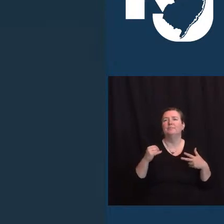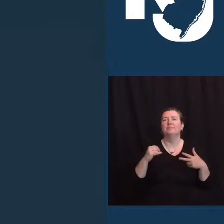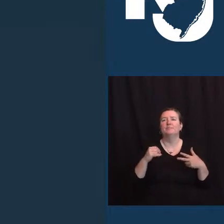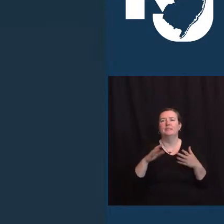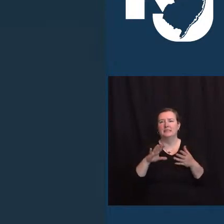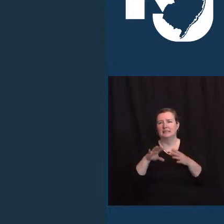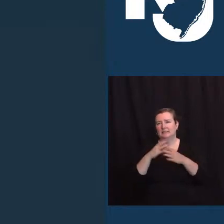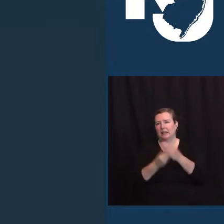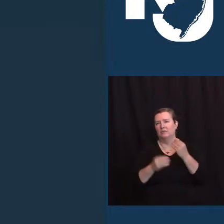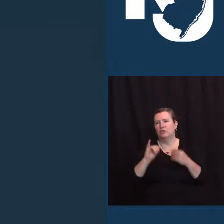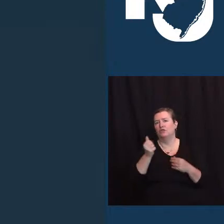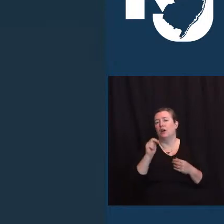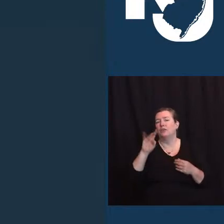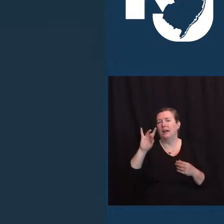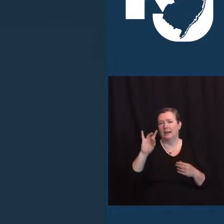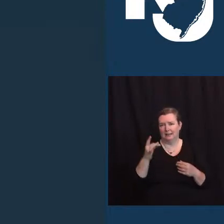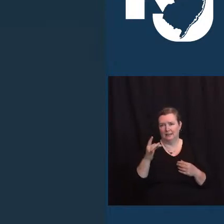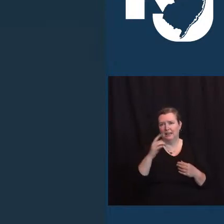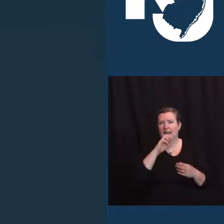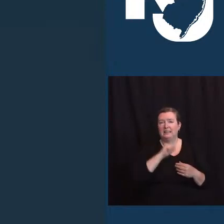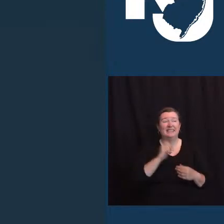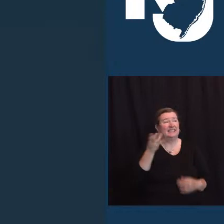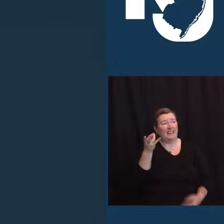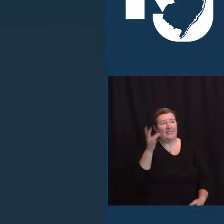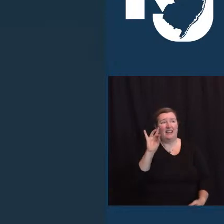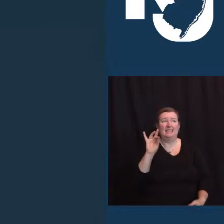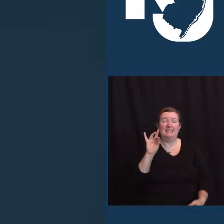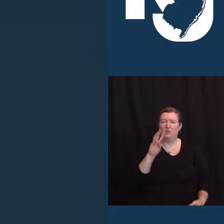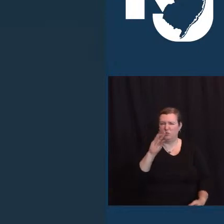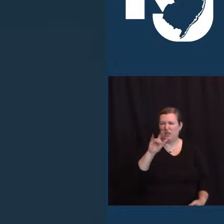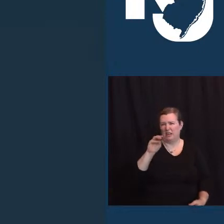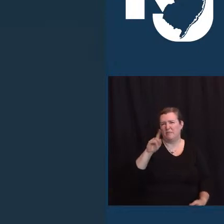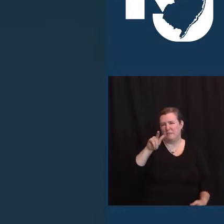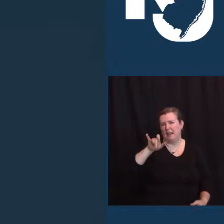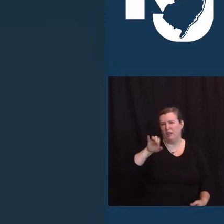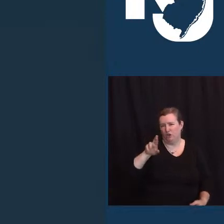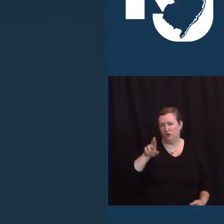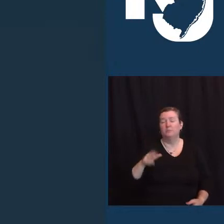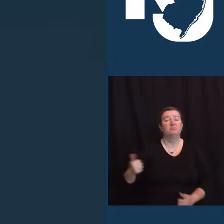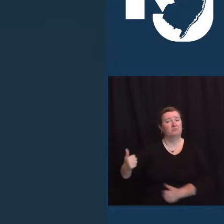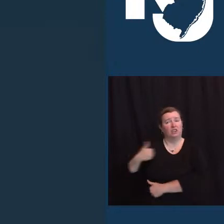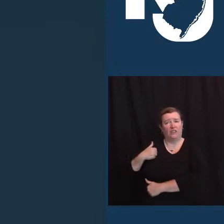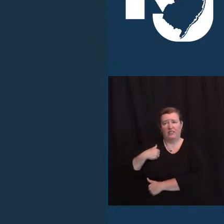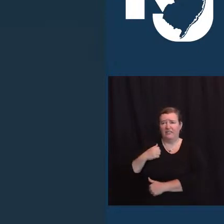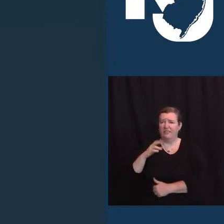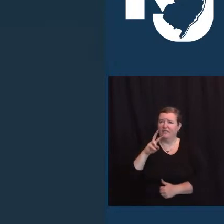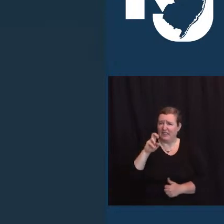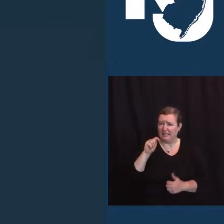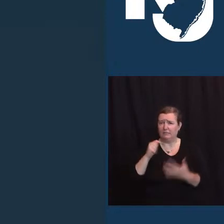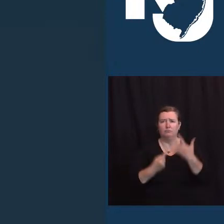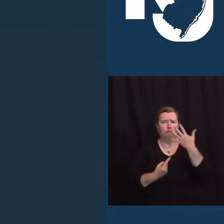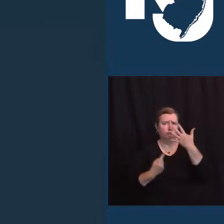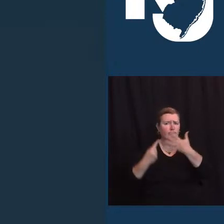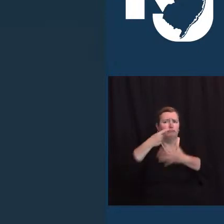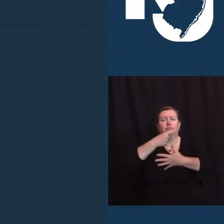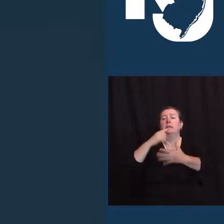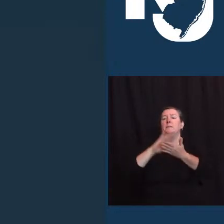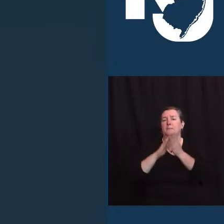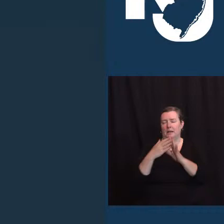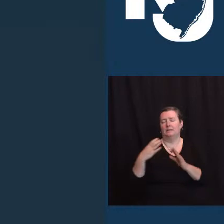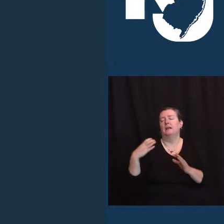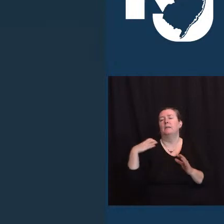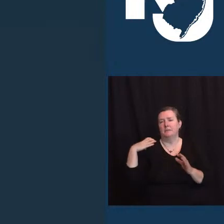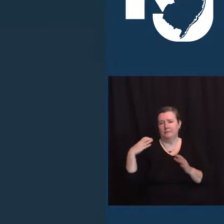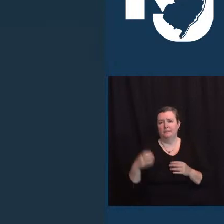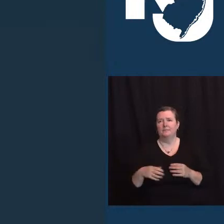8th at the age of 78. He was an Army veteran who rose to the rank of captain and settled in Burlington with his wife